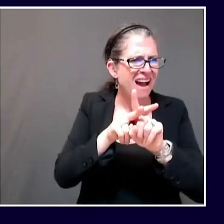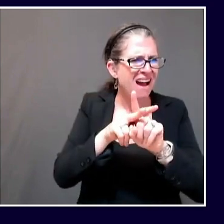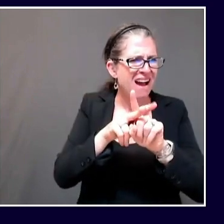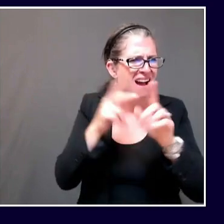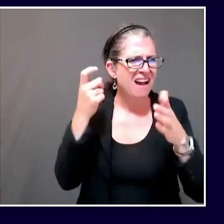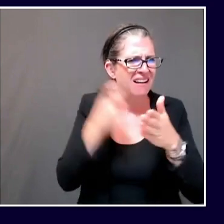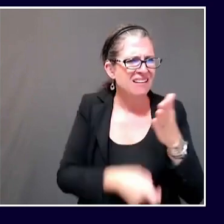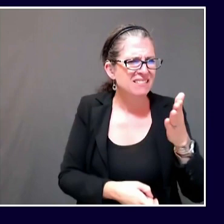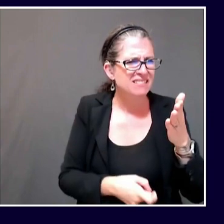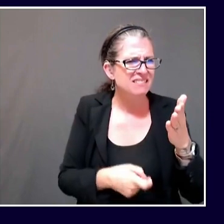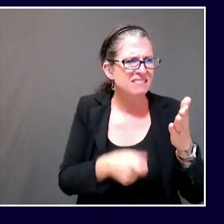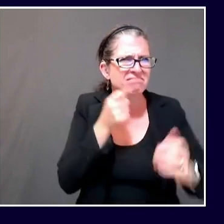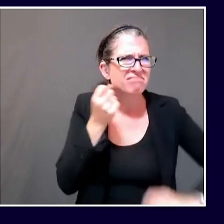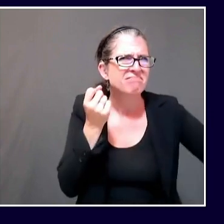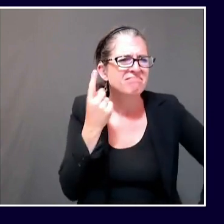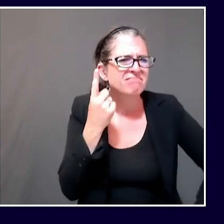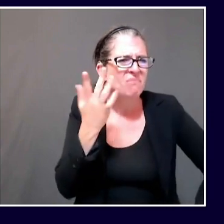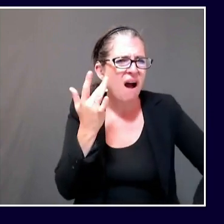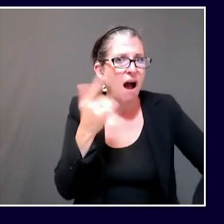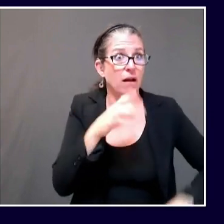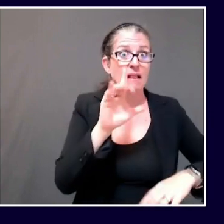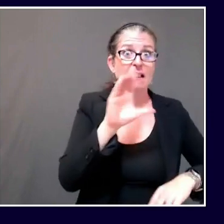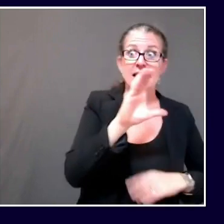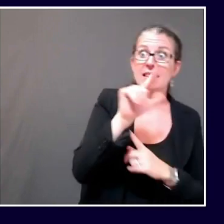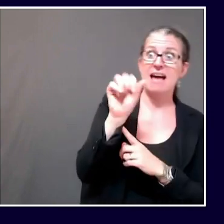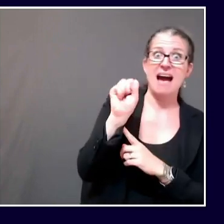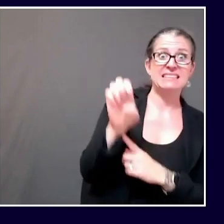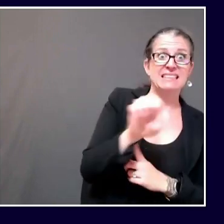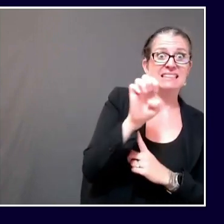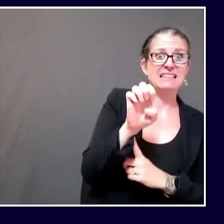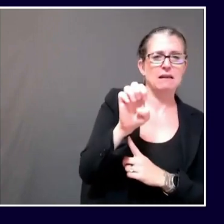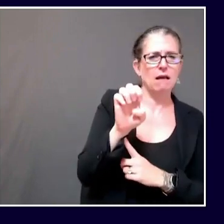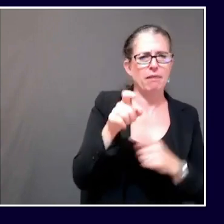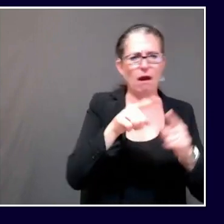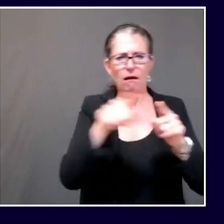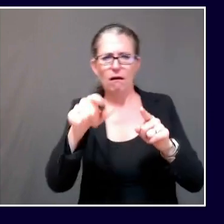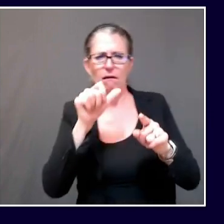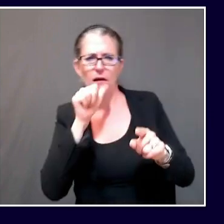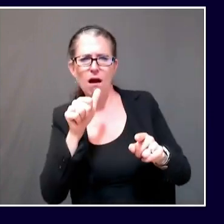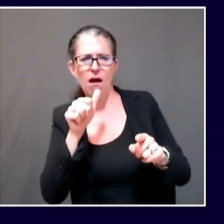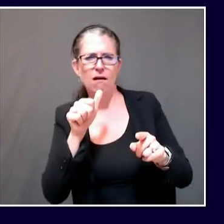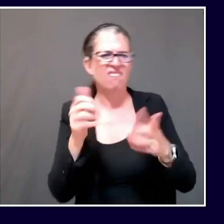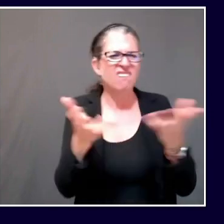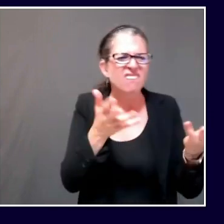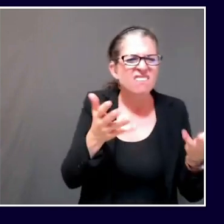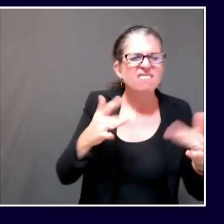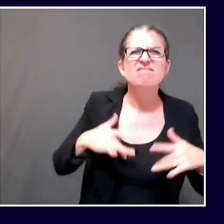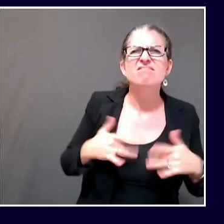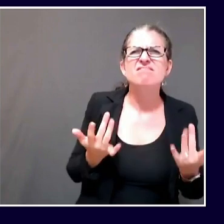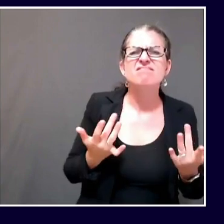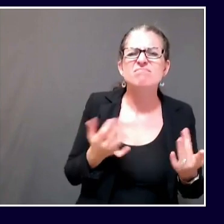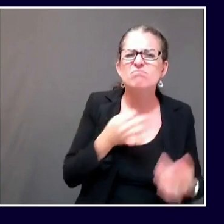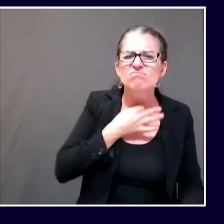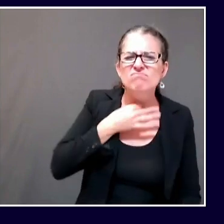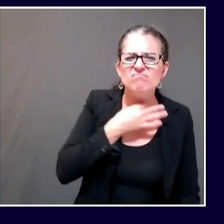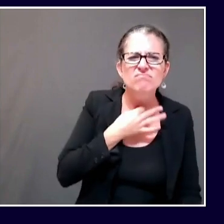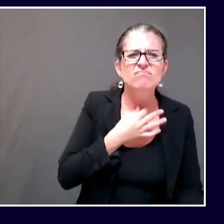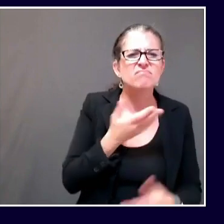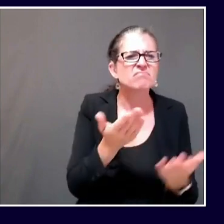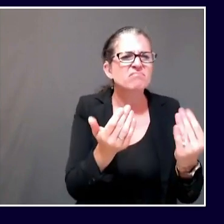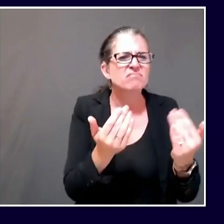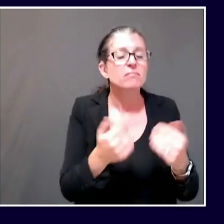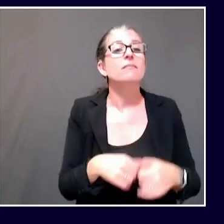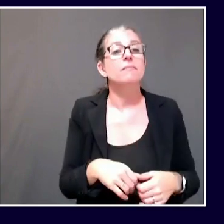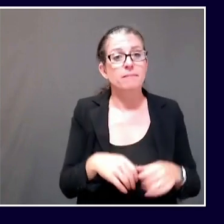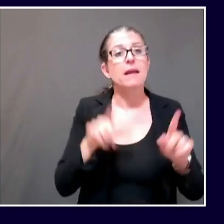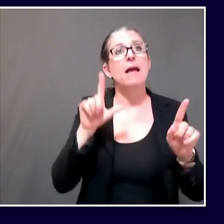the rationale behind not giving a more serious punishment there? Yeah, I'll begin, and I think we'll begin with an update, which is